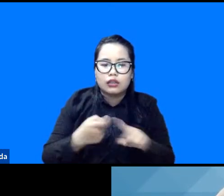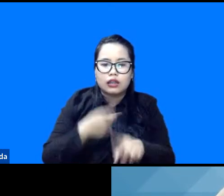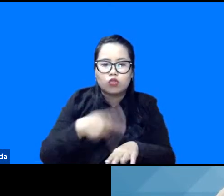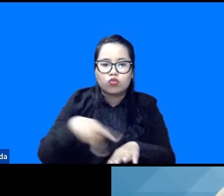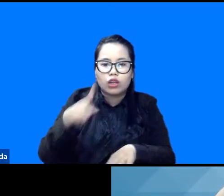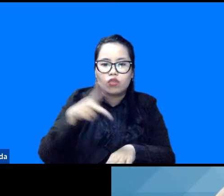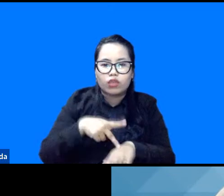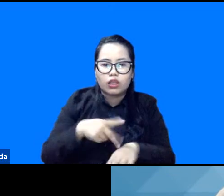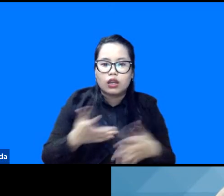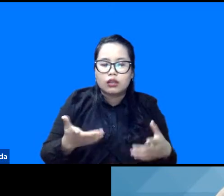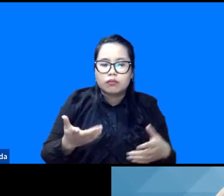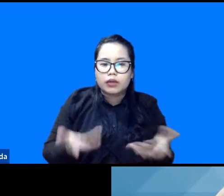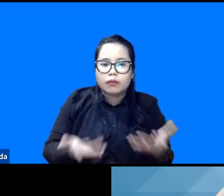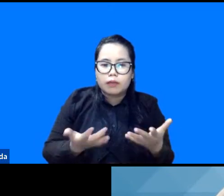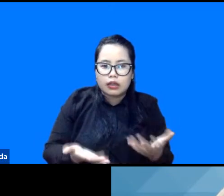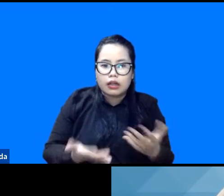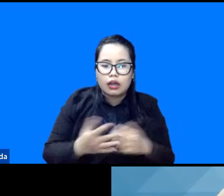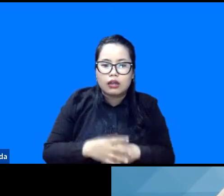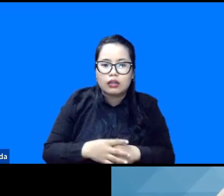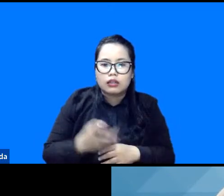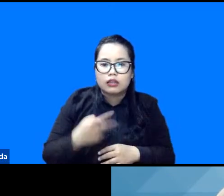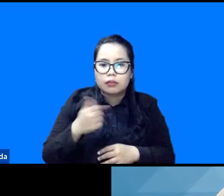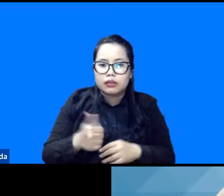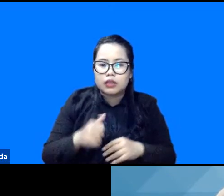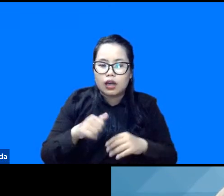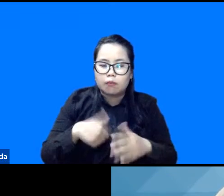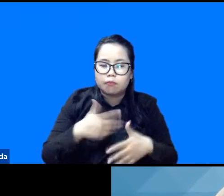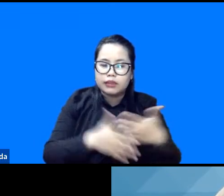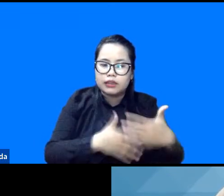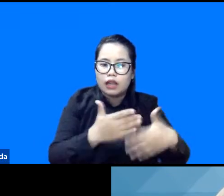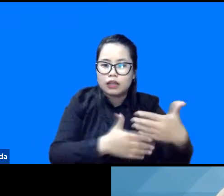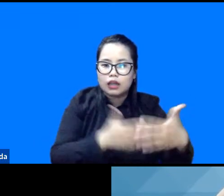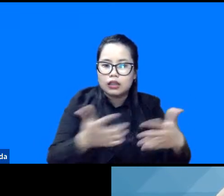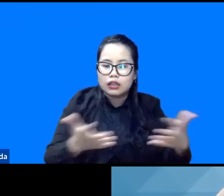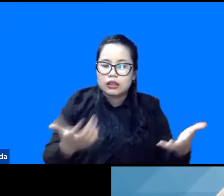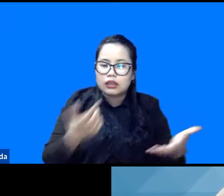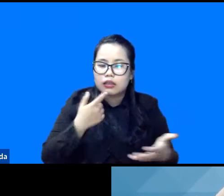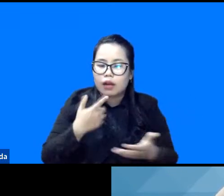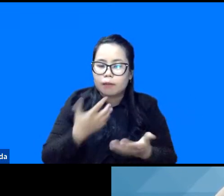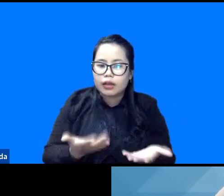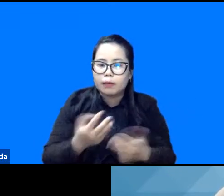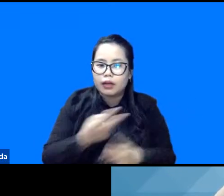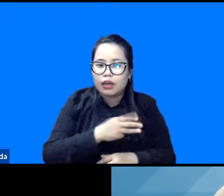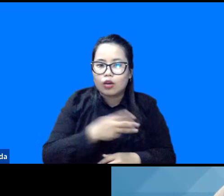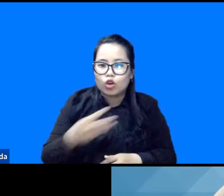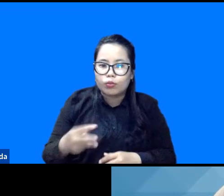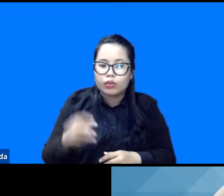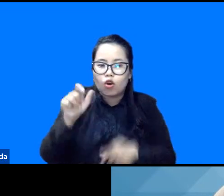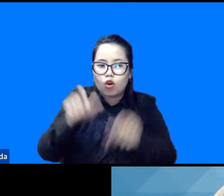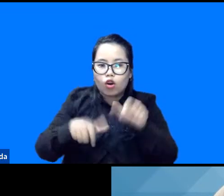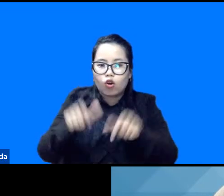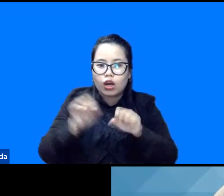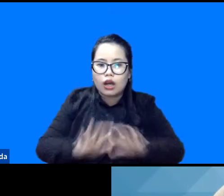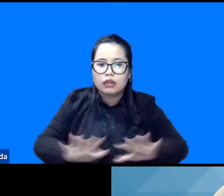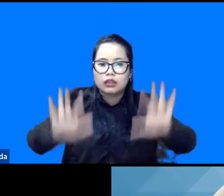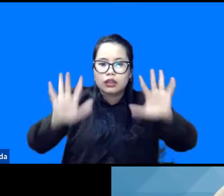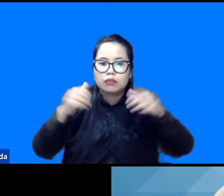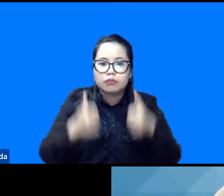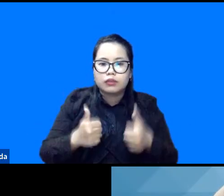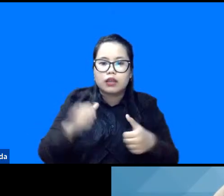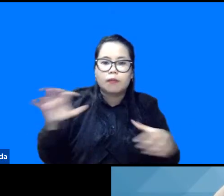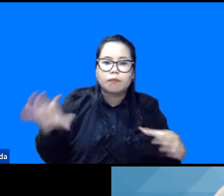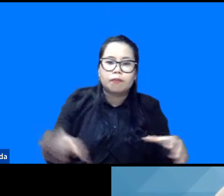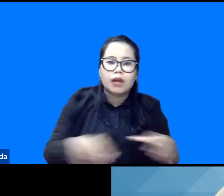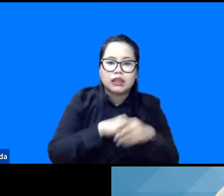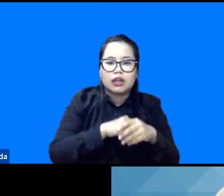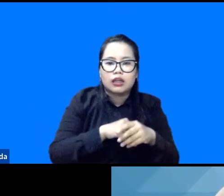how ASEAN Soji Caucus could also be a part, of the energy transition movement, and